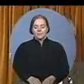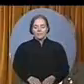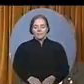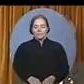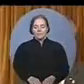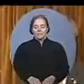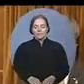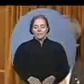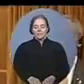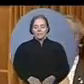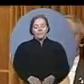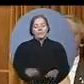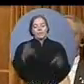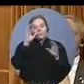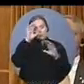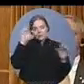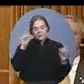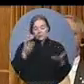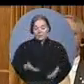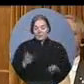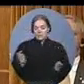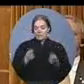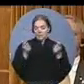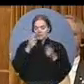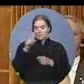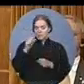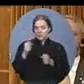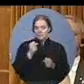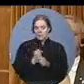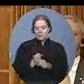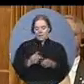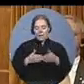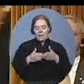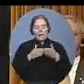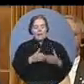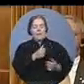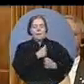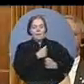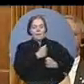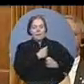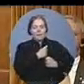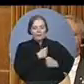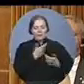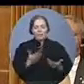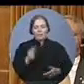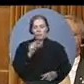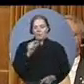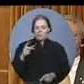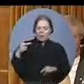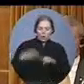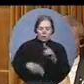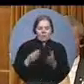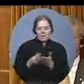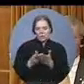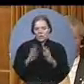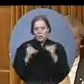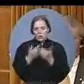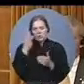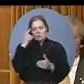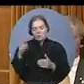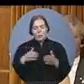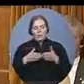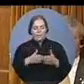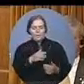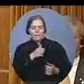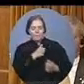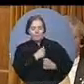We celebrate the Navy's 100th anniversary. This government is gutting our Navy. According to Admiral McFadden, what's happening is combat